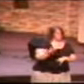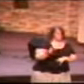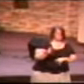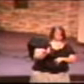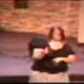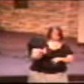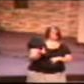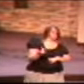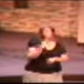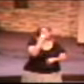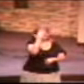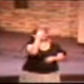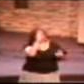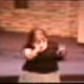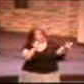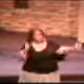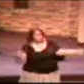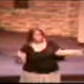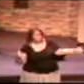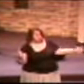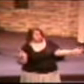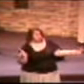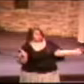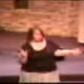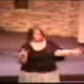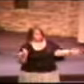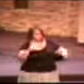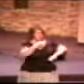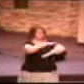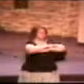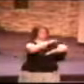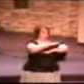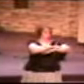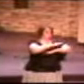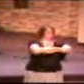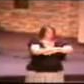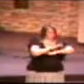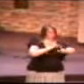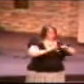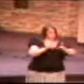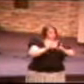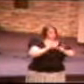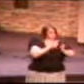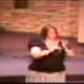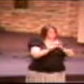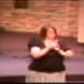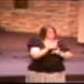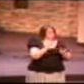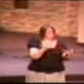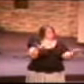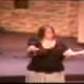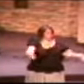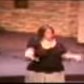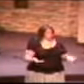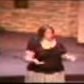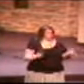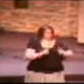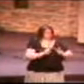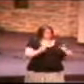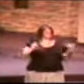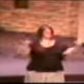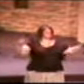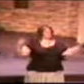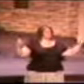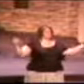you want to know how big the table is where Jesus is host big enough for